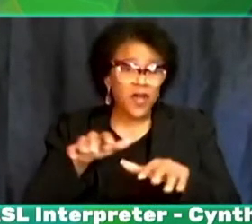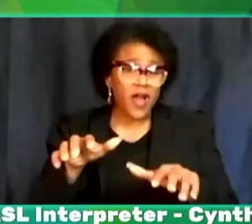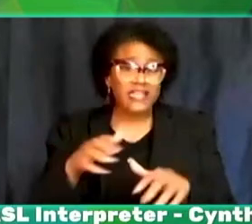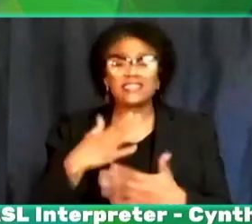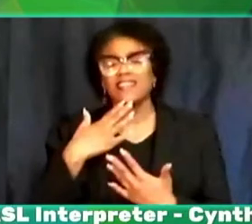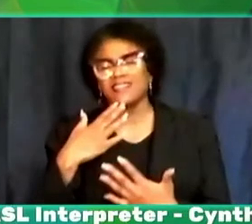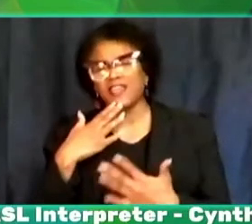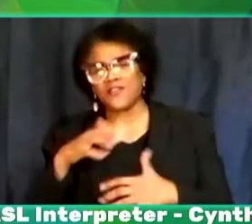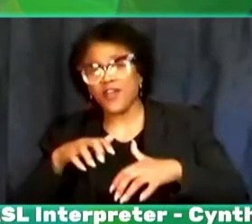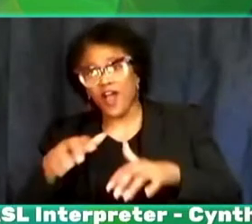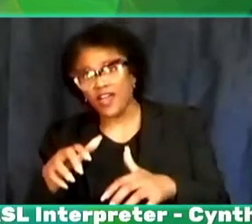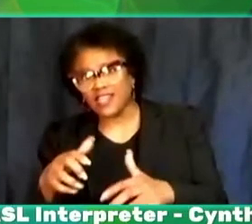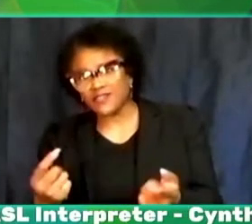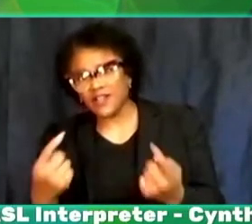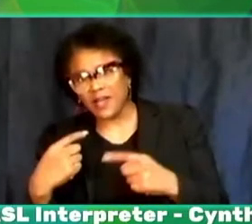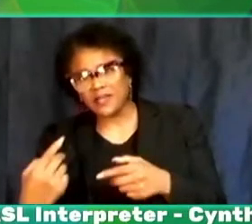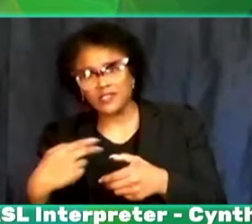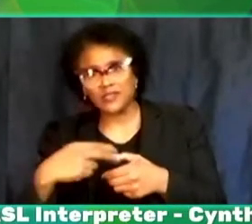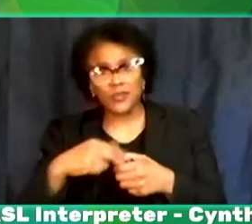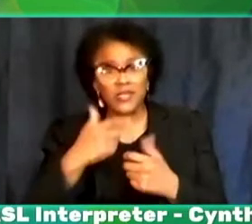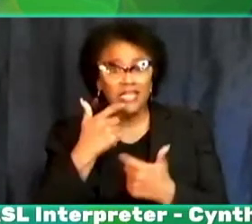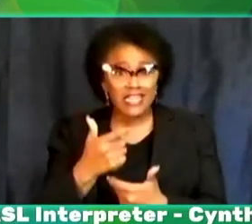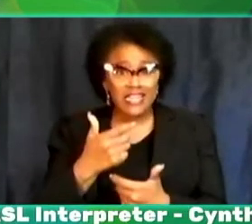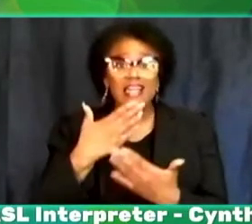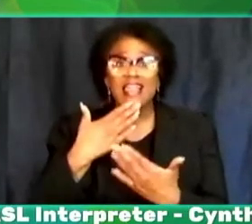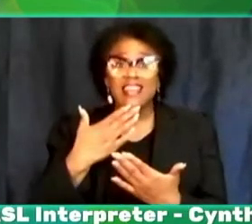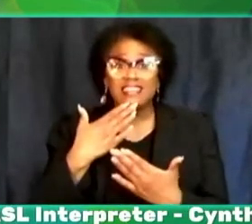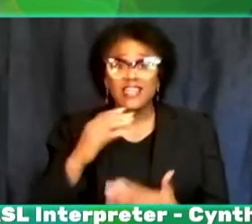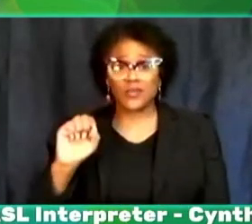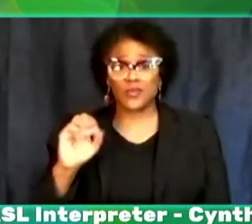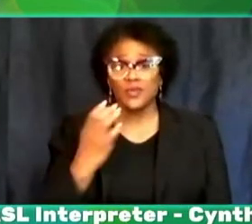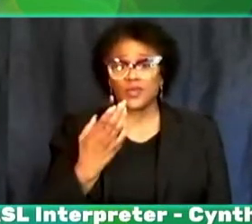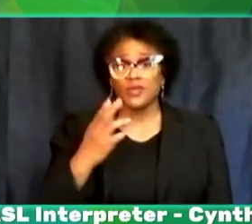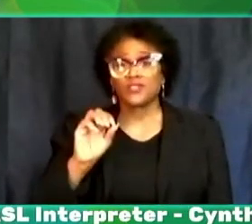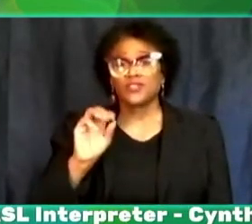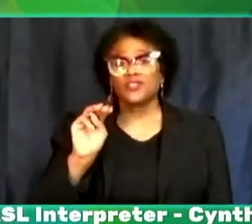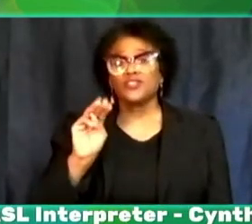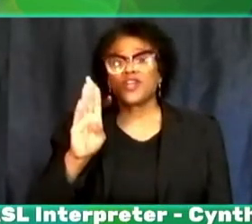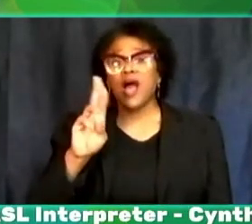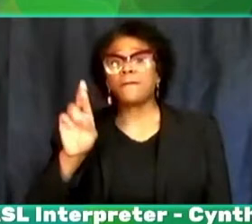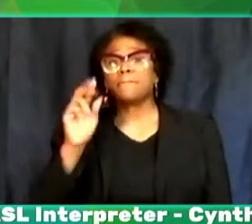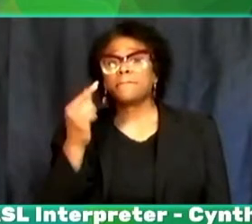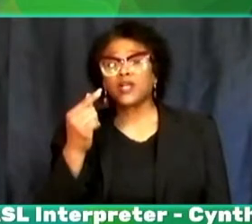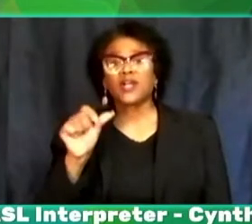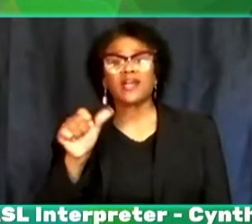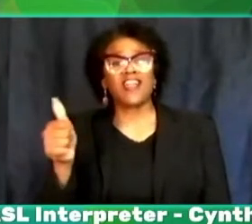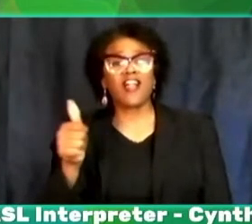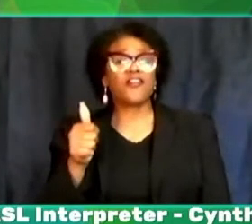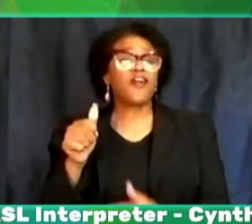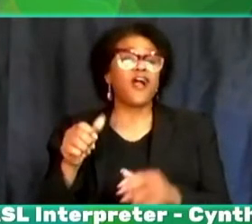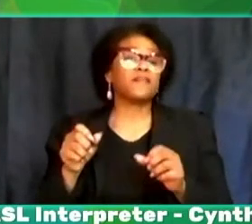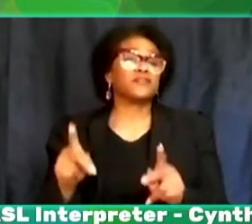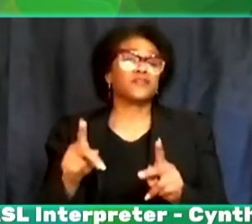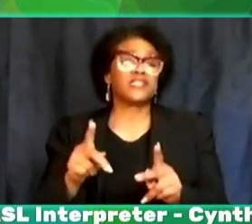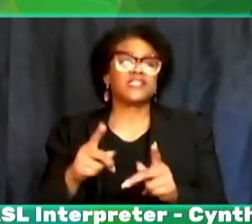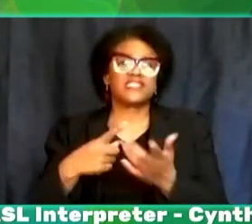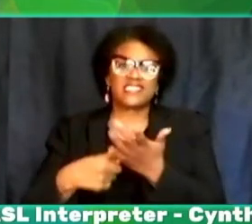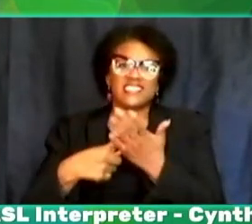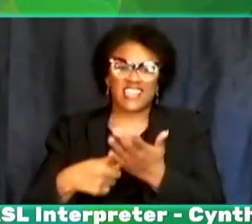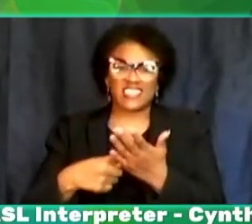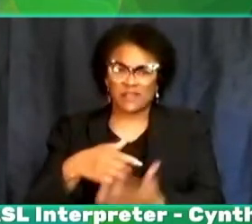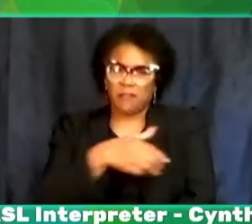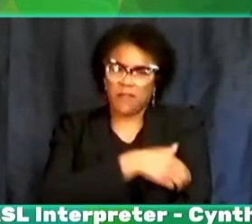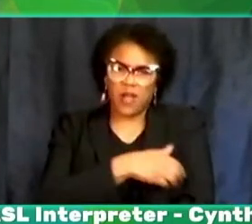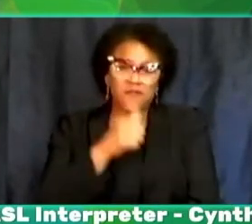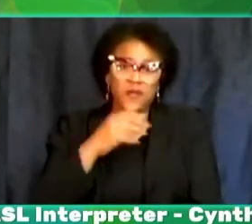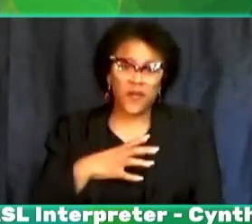for tuning in. And thank you to the Schomburg for giving us another opportunity to talk about powerful women in comics. I